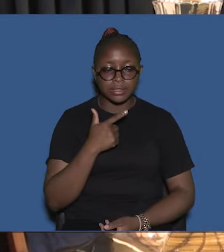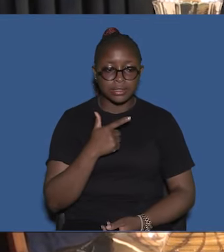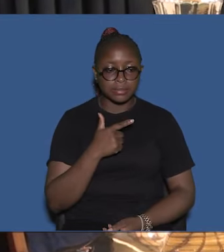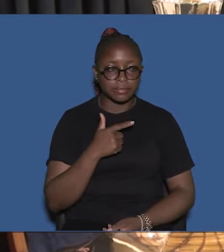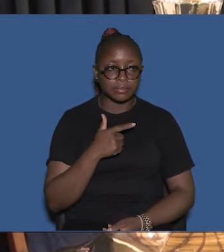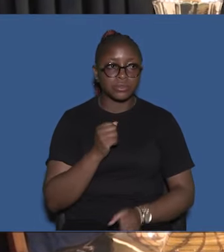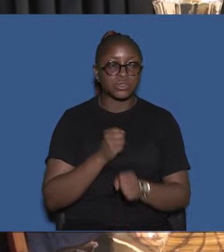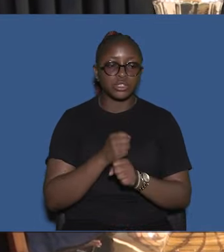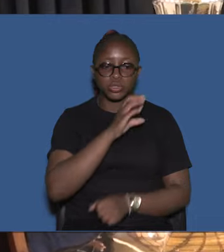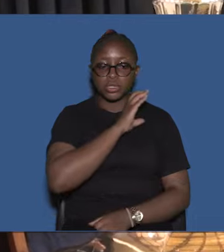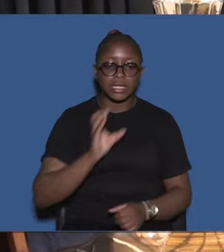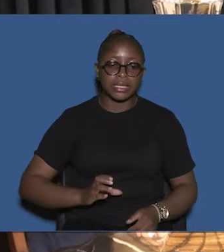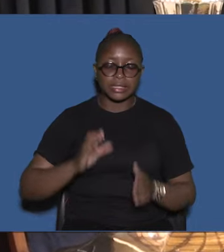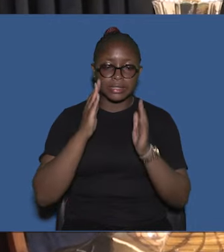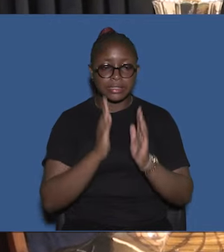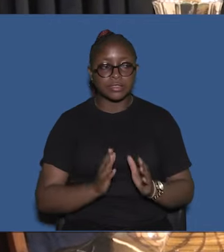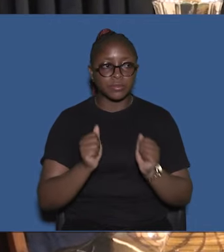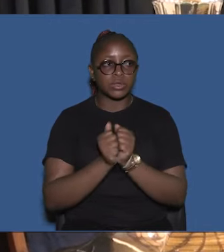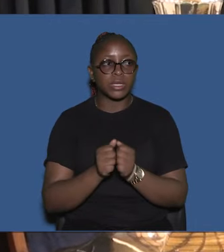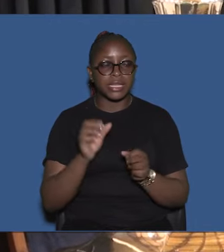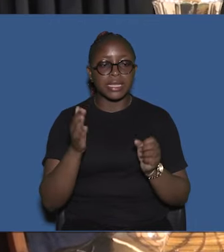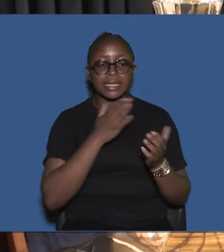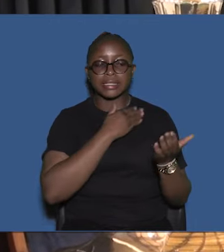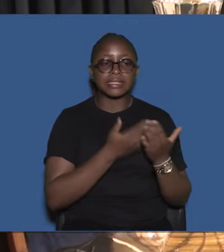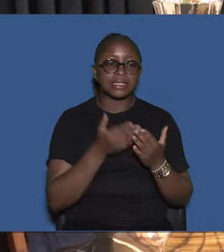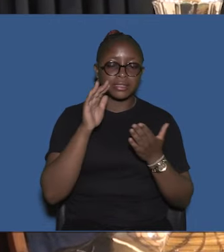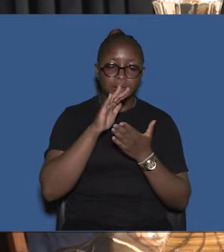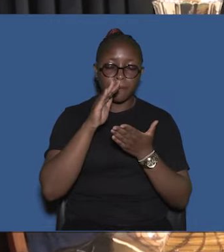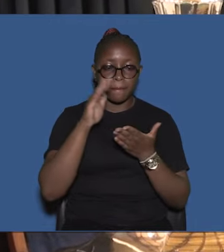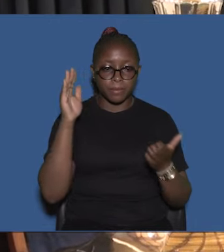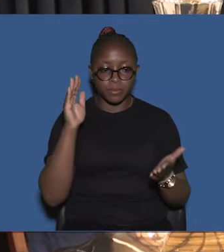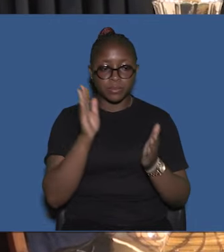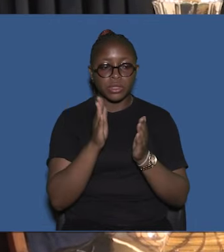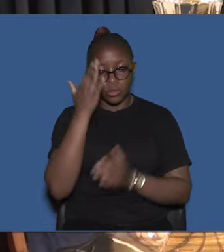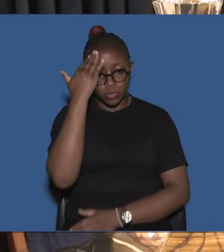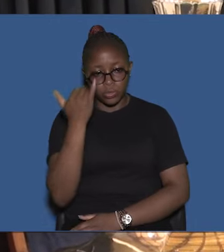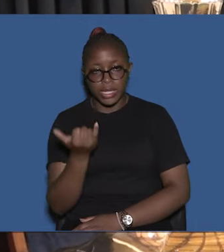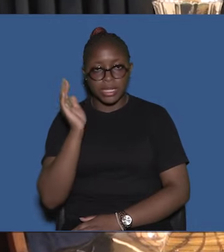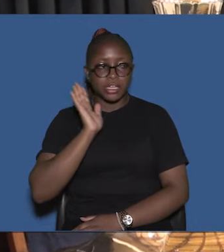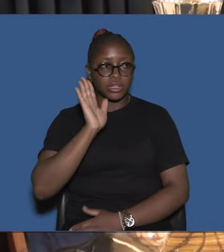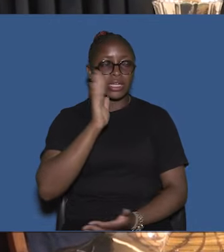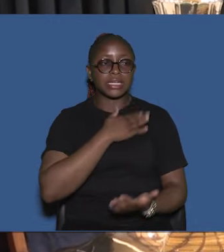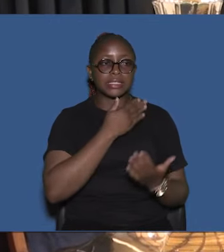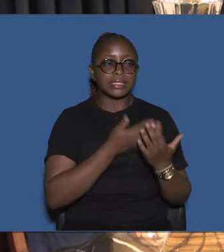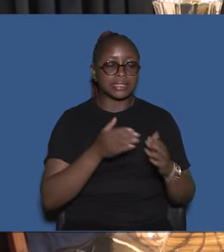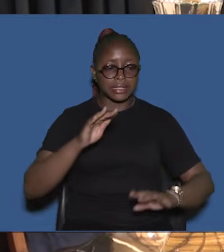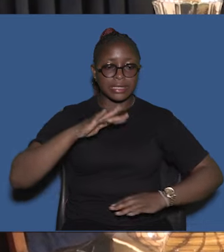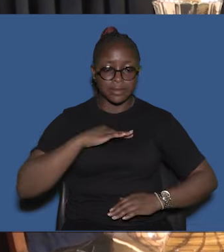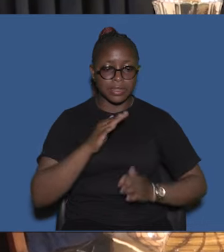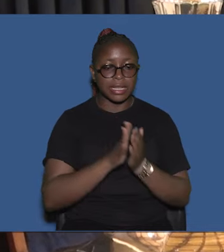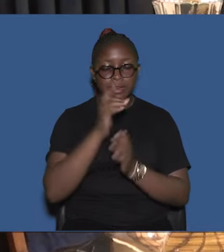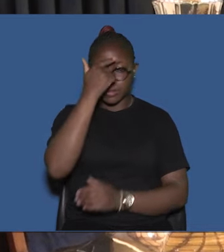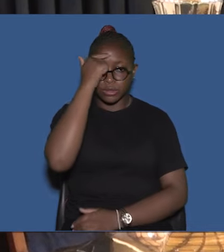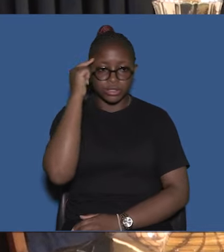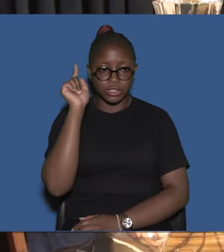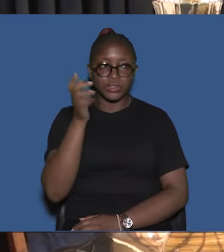do Christianity with a lot of grace, because your grace is sufficient, because you favored us. It's by your grace that